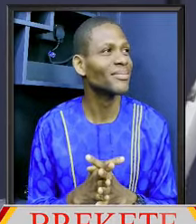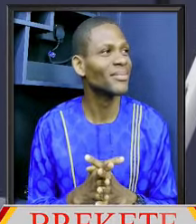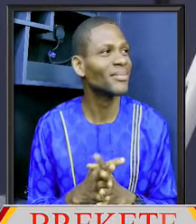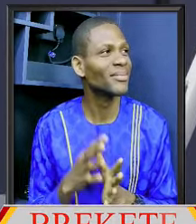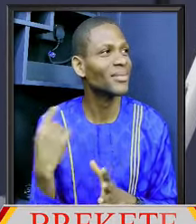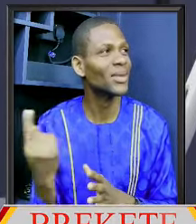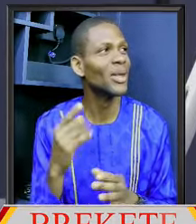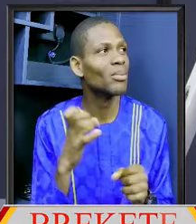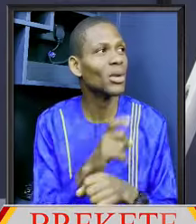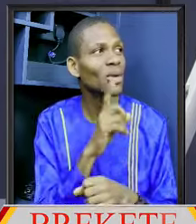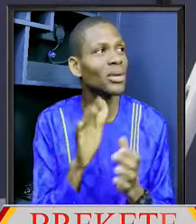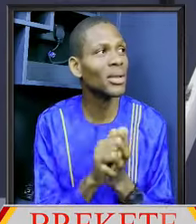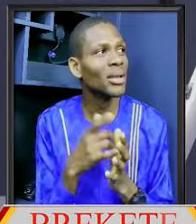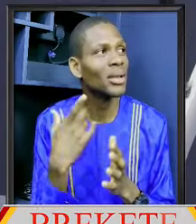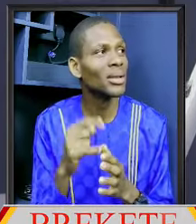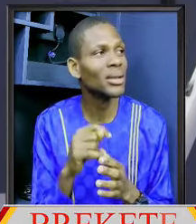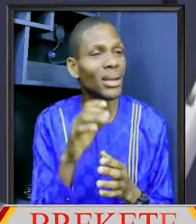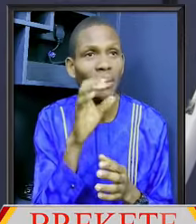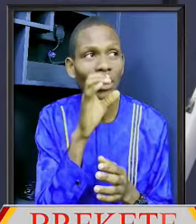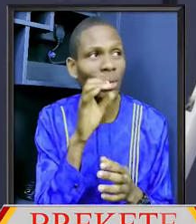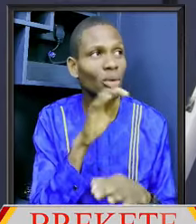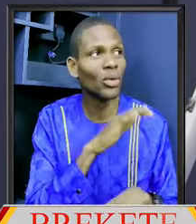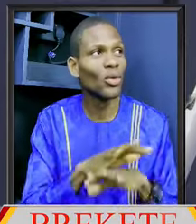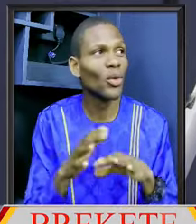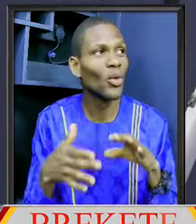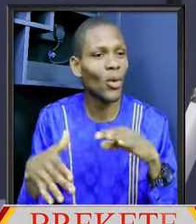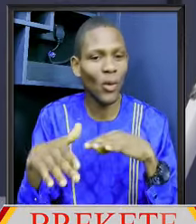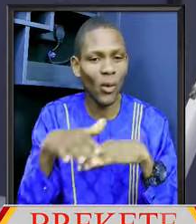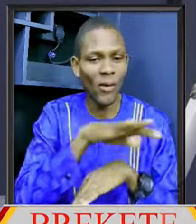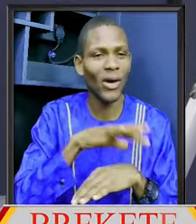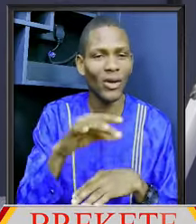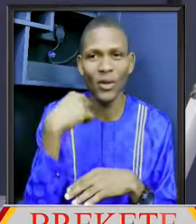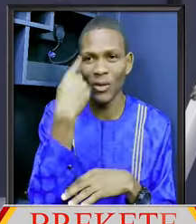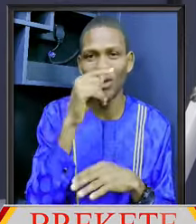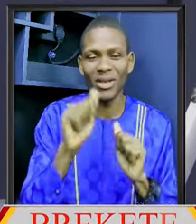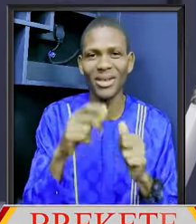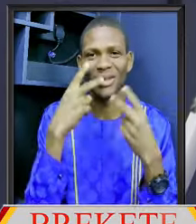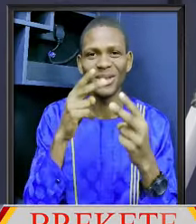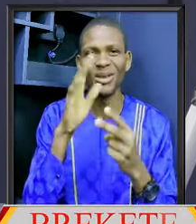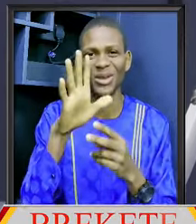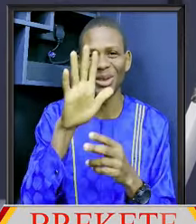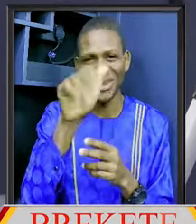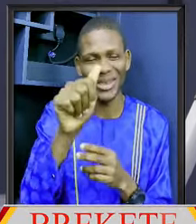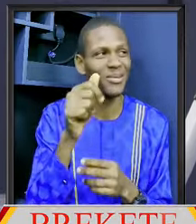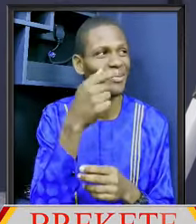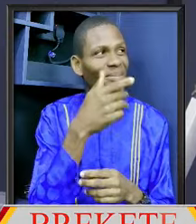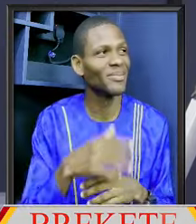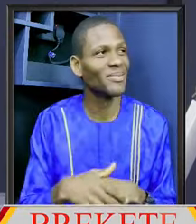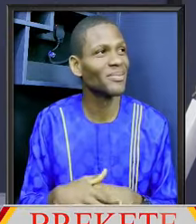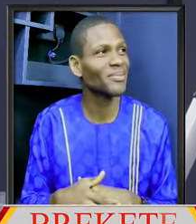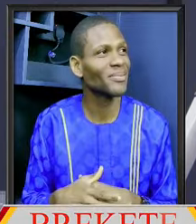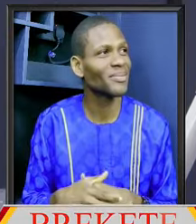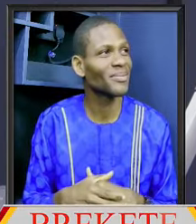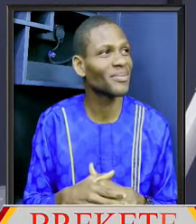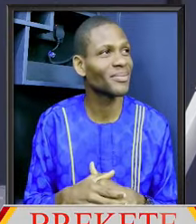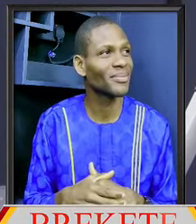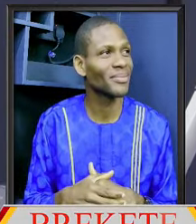Always make sure say the microphone no cover your face. Okay, you see yourself. Yes, sir. Yes, sir.